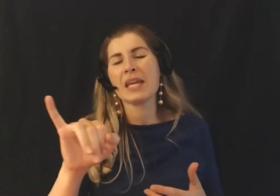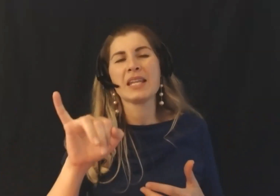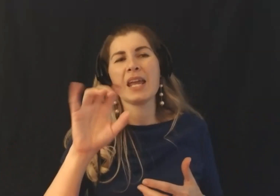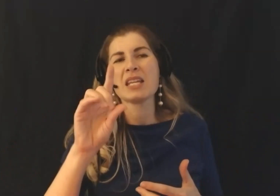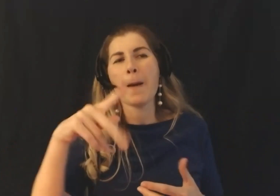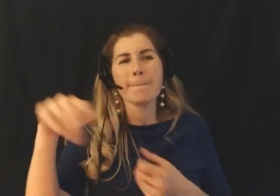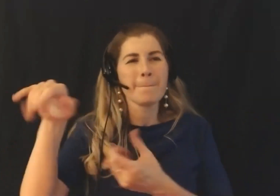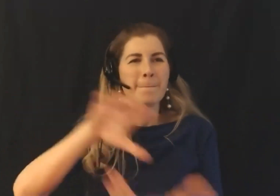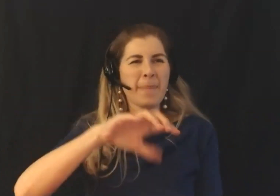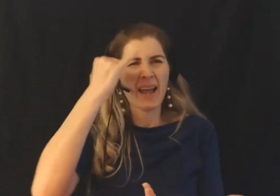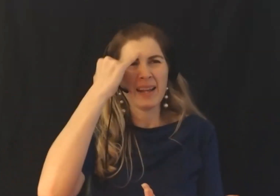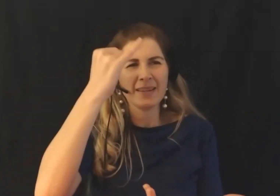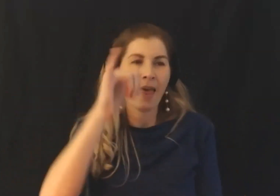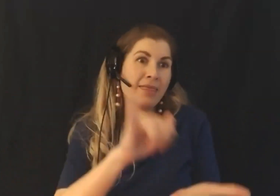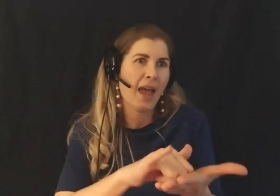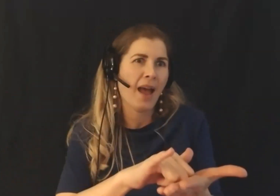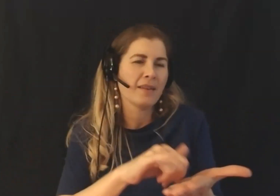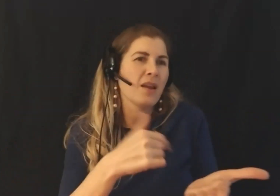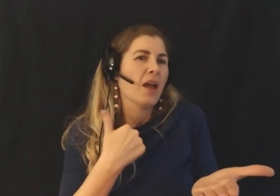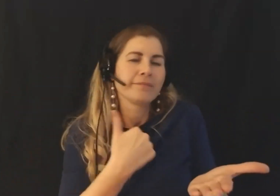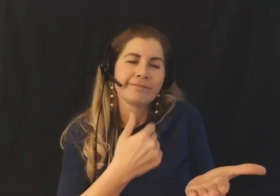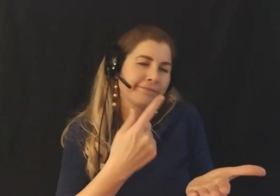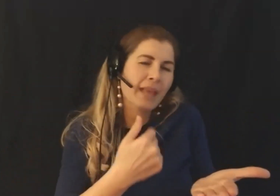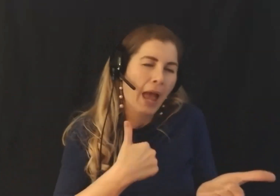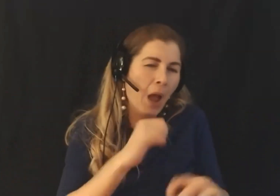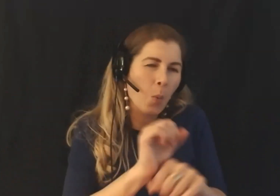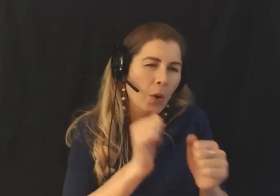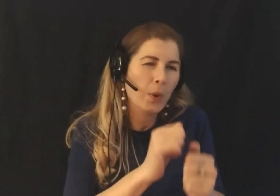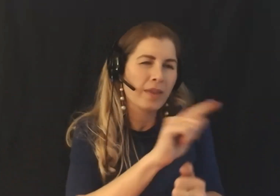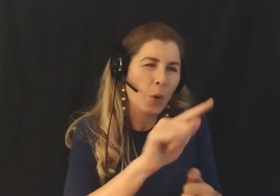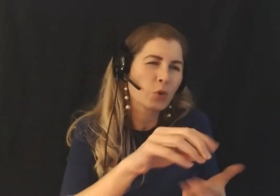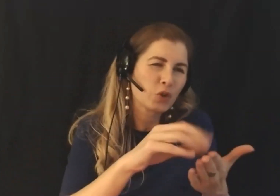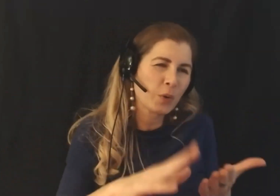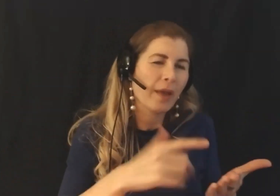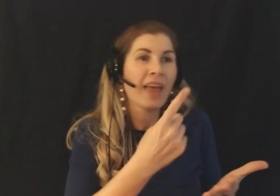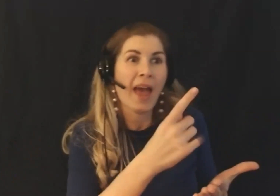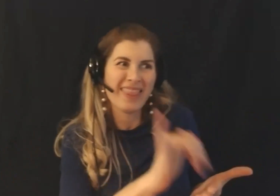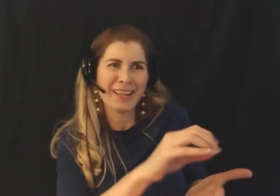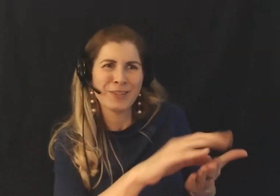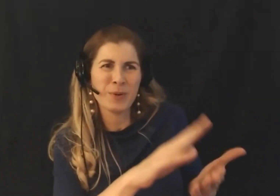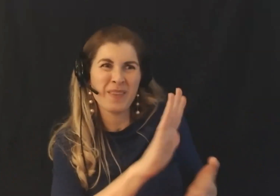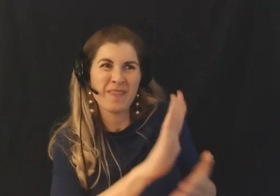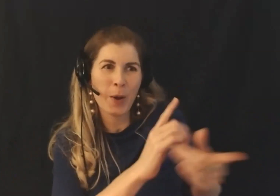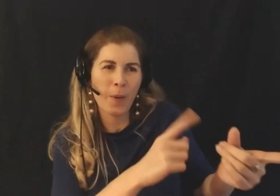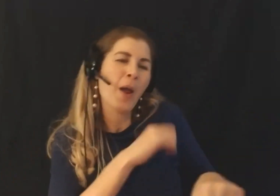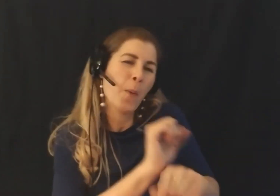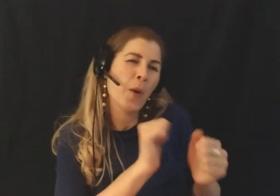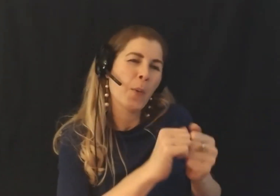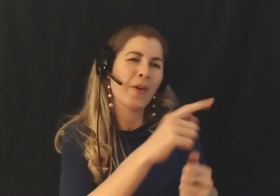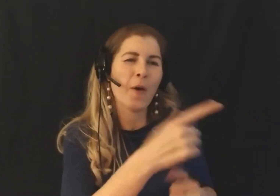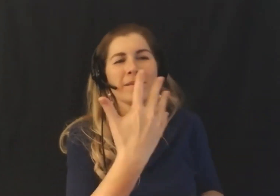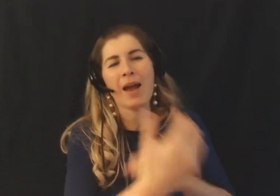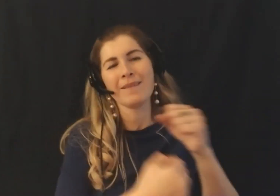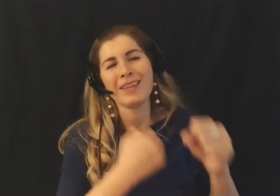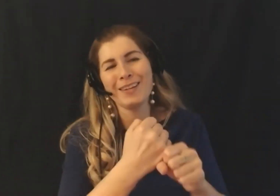just talked it out. We had a discussion. I've worked with these kids for a really long time. That particular student I've worked with for about 5 years now.